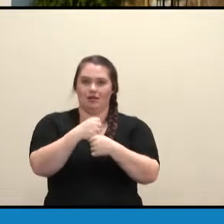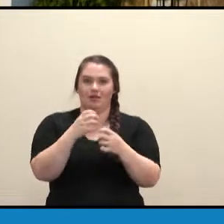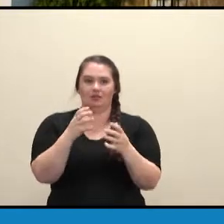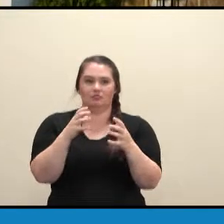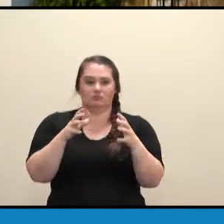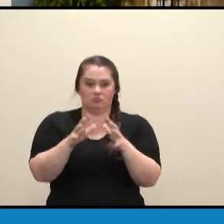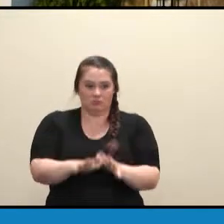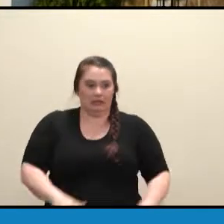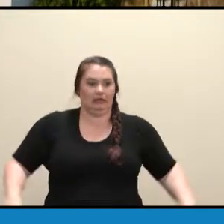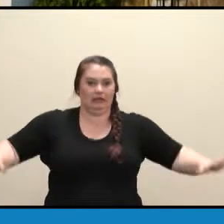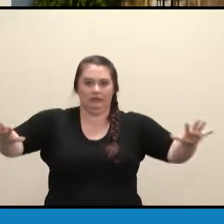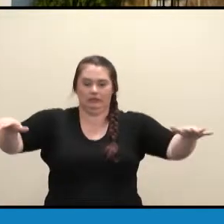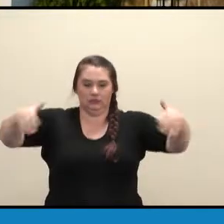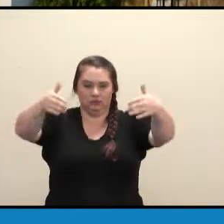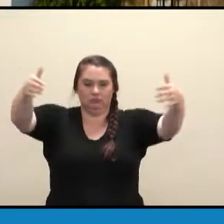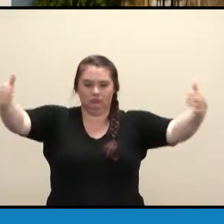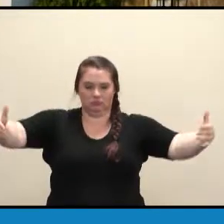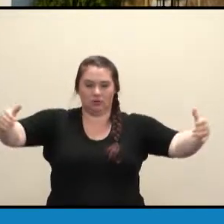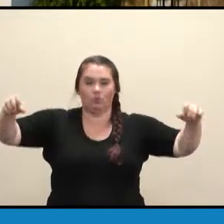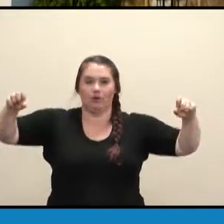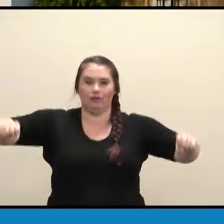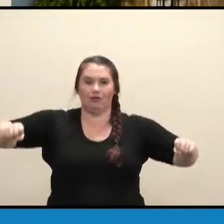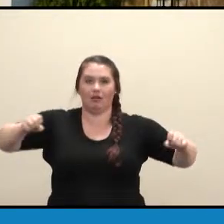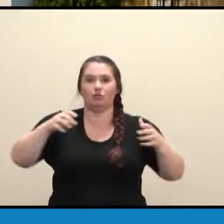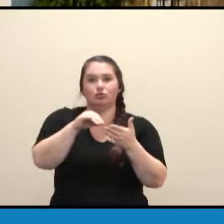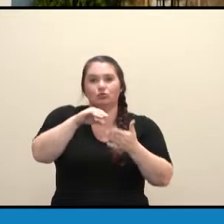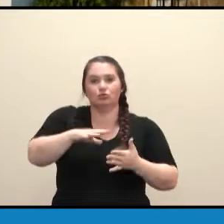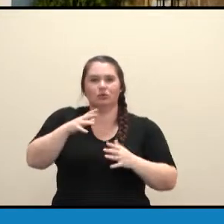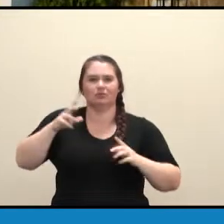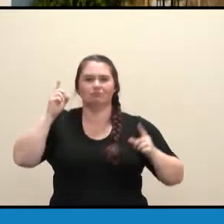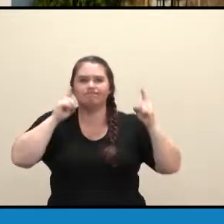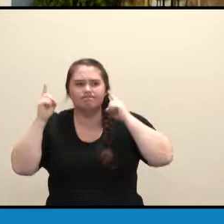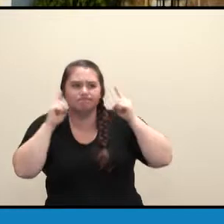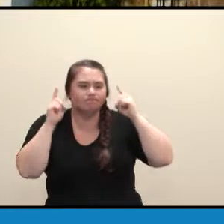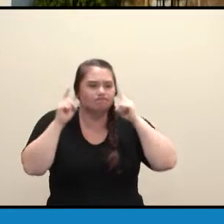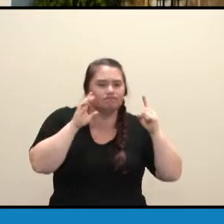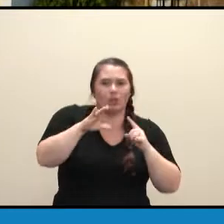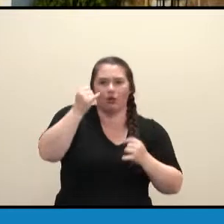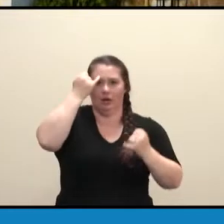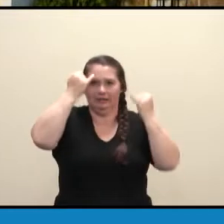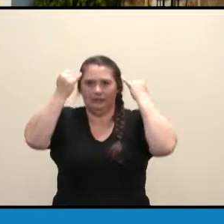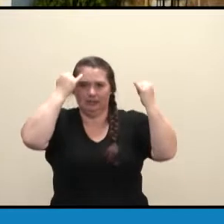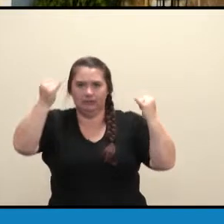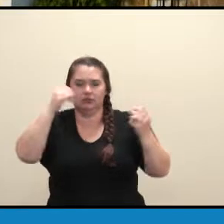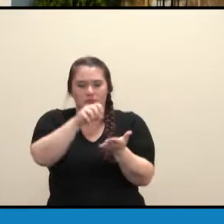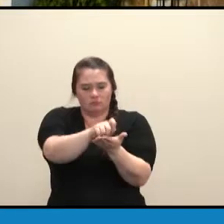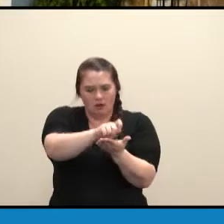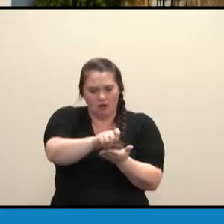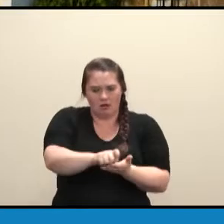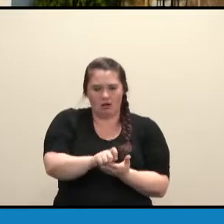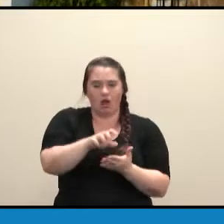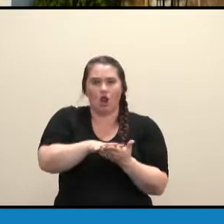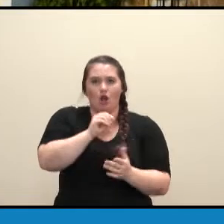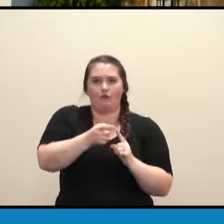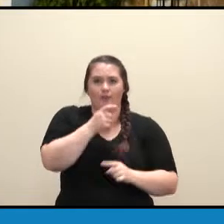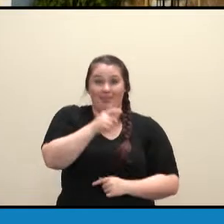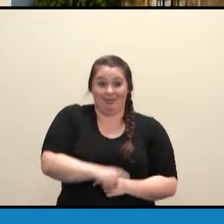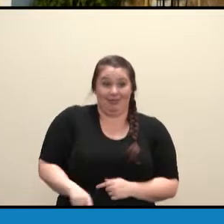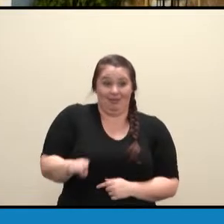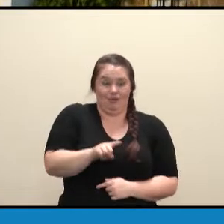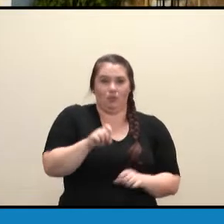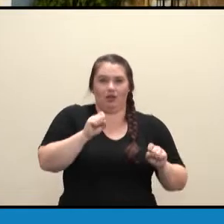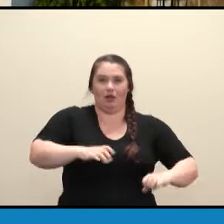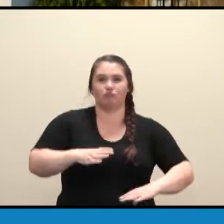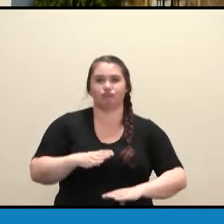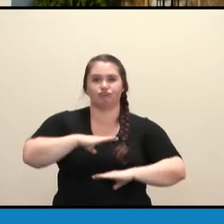from our students so that they had a voice in their school and really to learn from them how we can meet